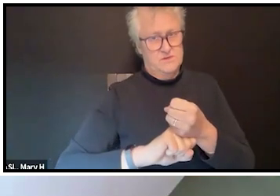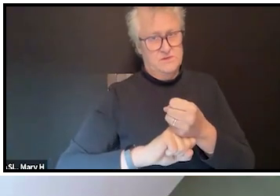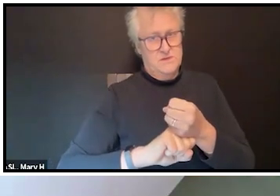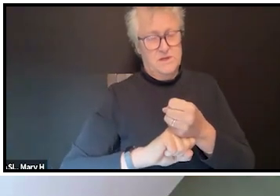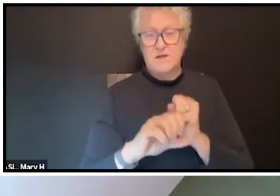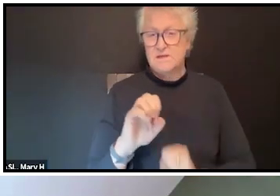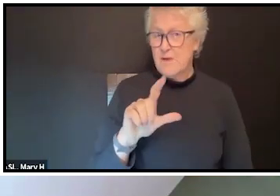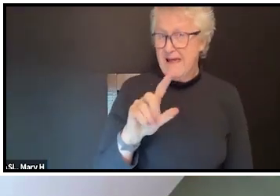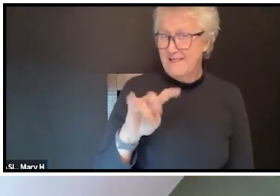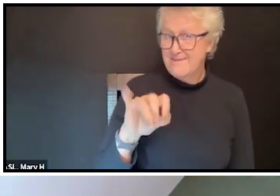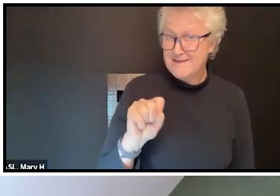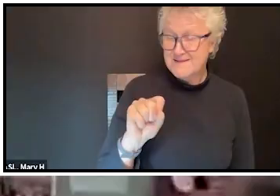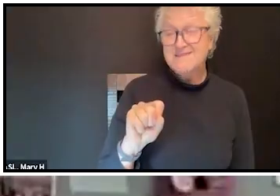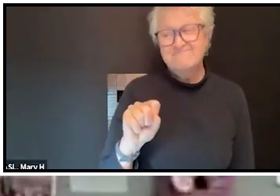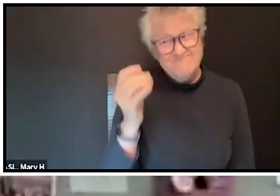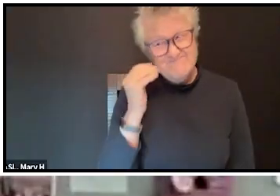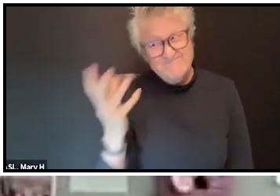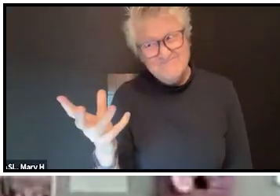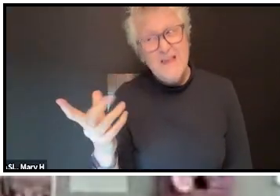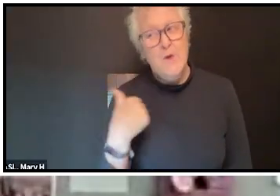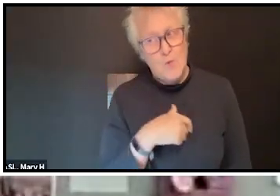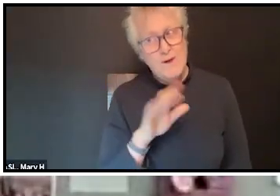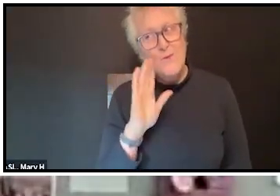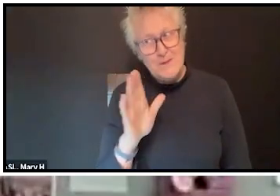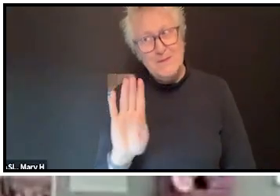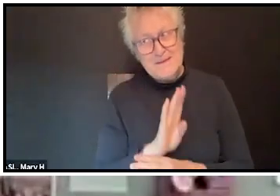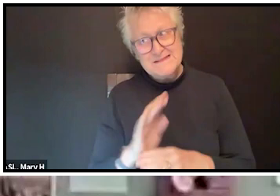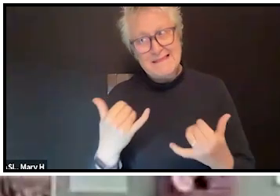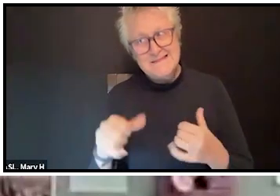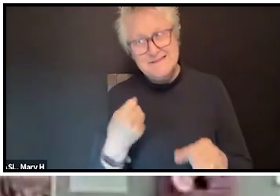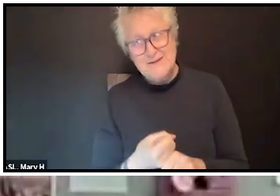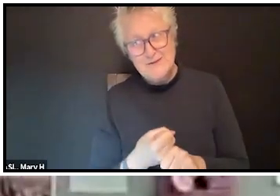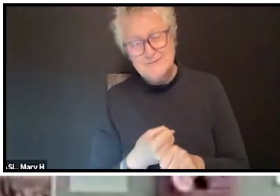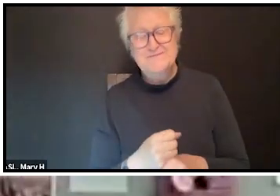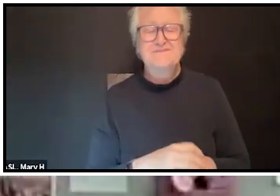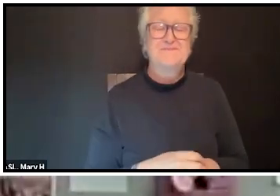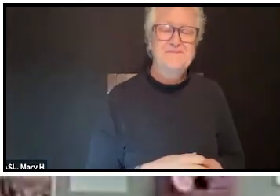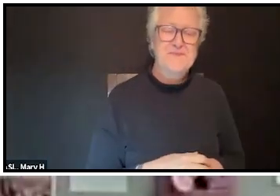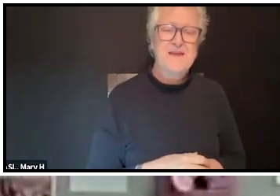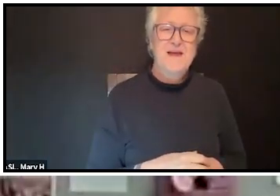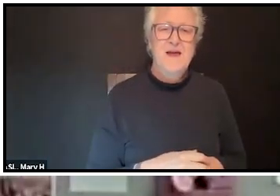we're going to be busy this year. And we too, Ripon,